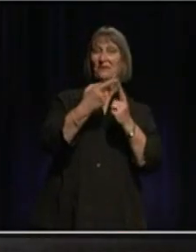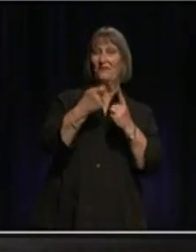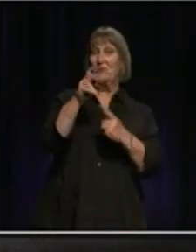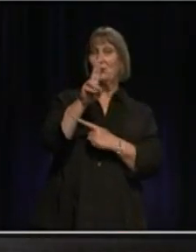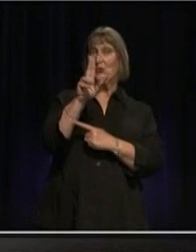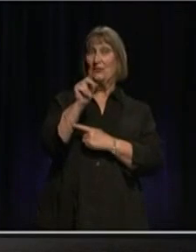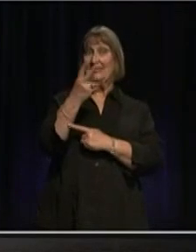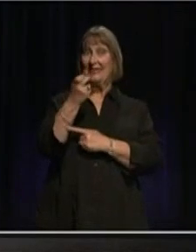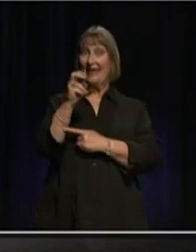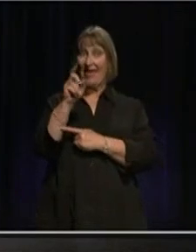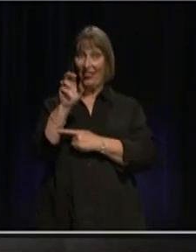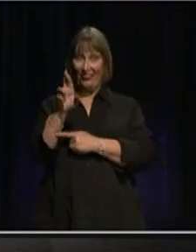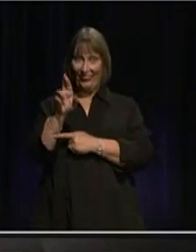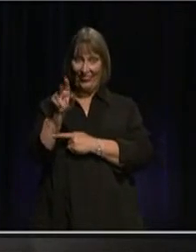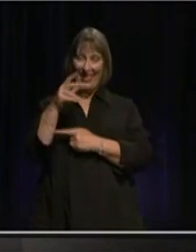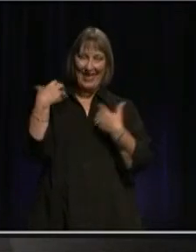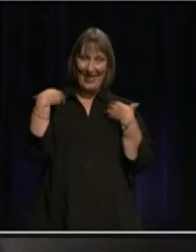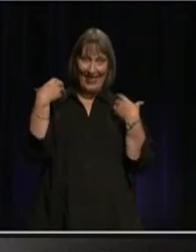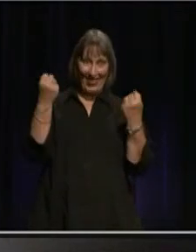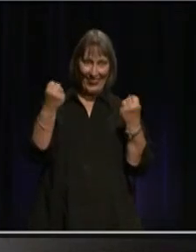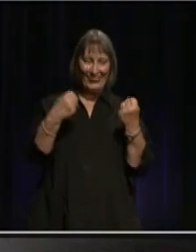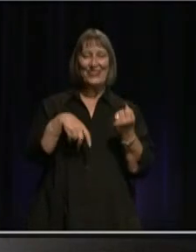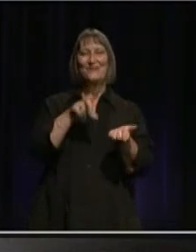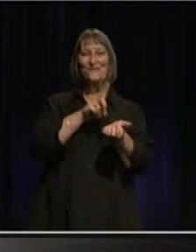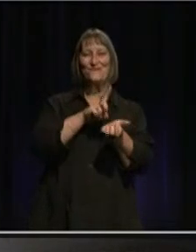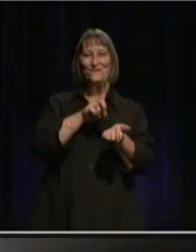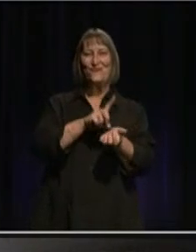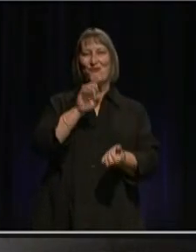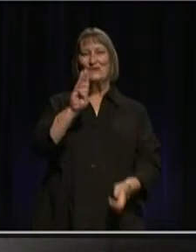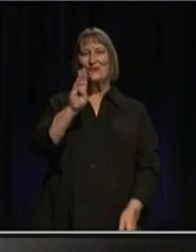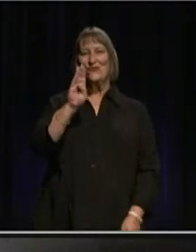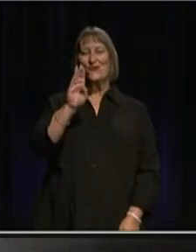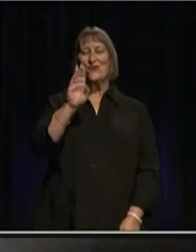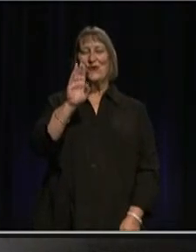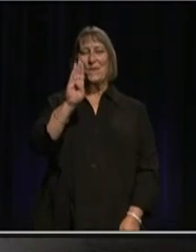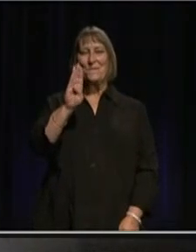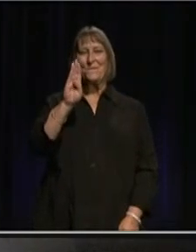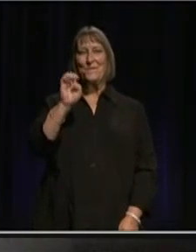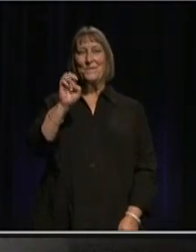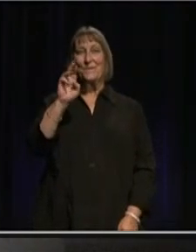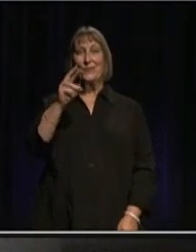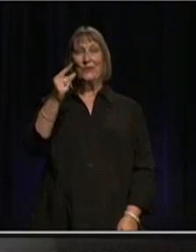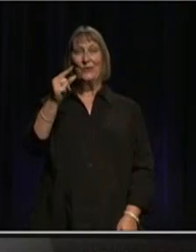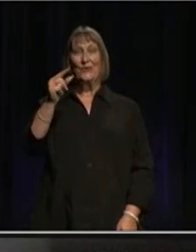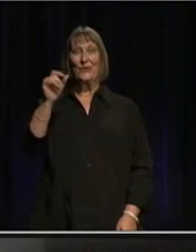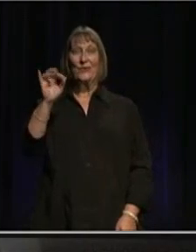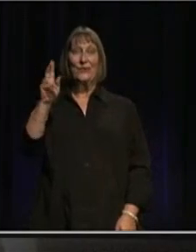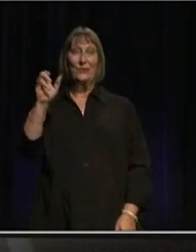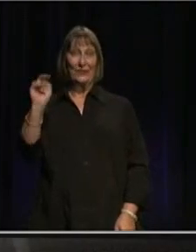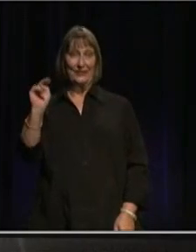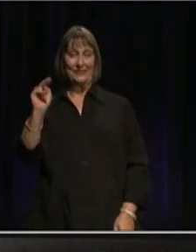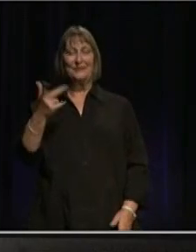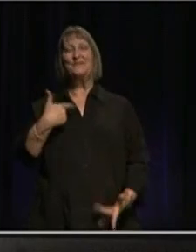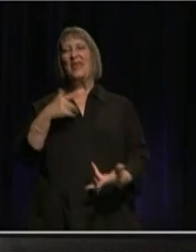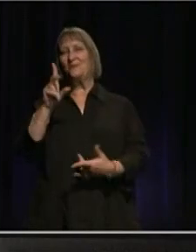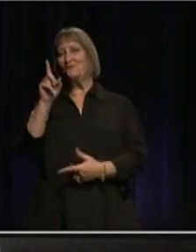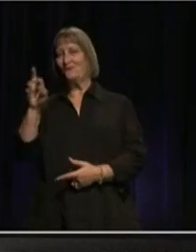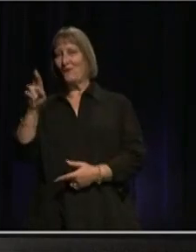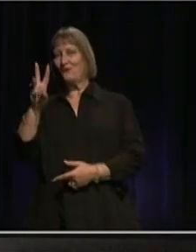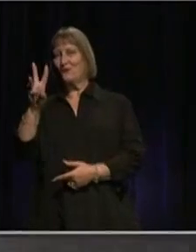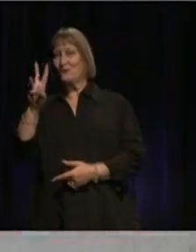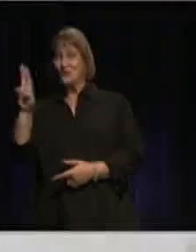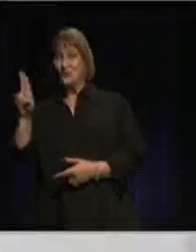with Dr. Junda Wu, our Bexar County Public Health Authority. And this is our COVID-19 update for the San Antonio community. Tonight we're